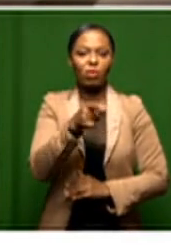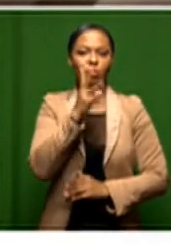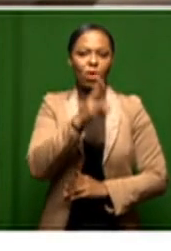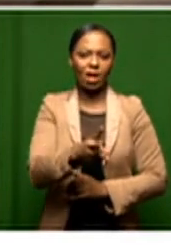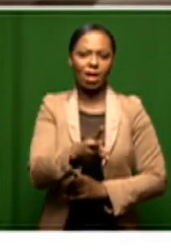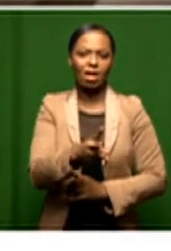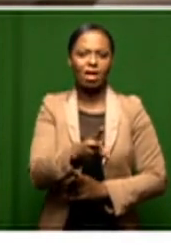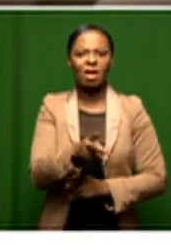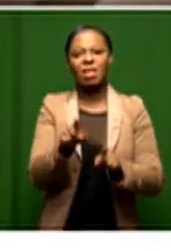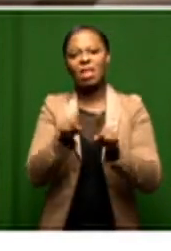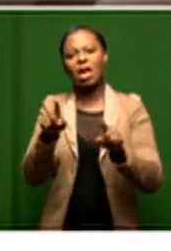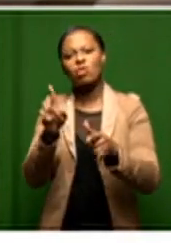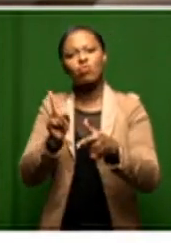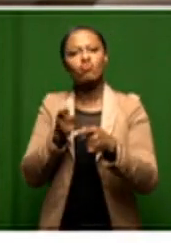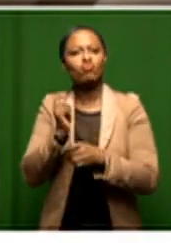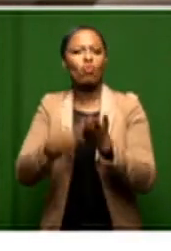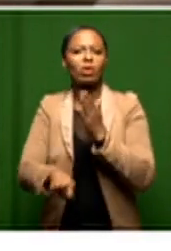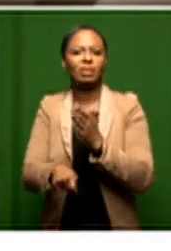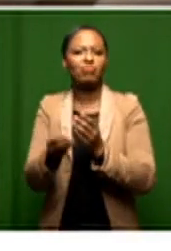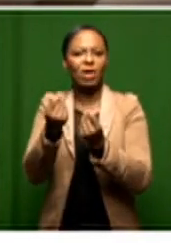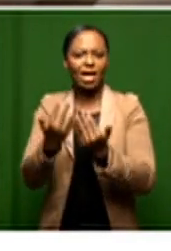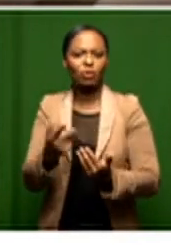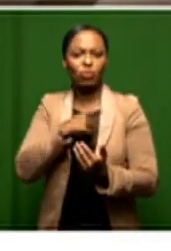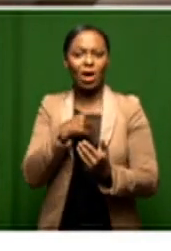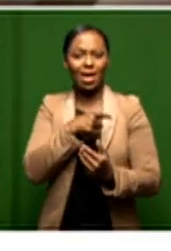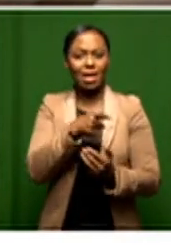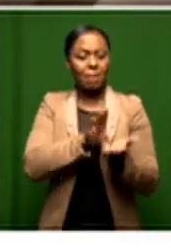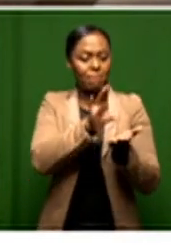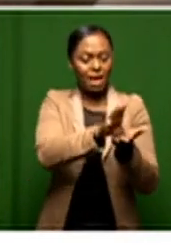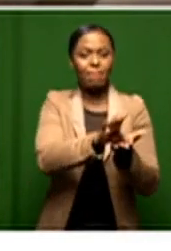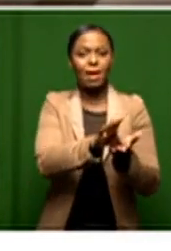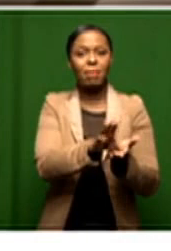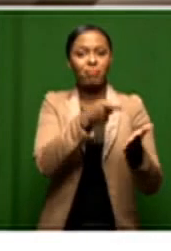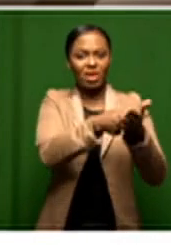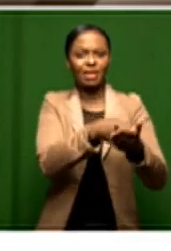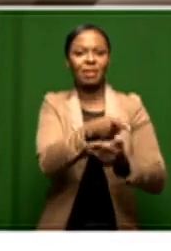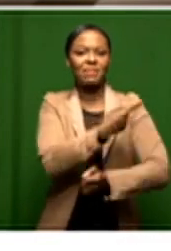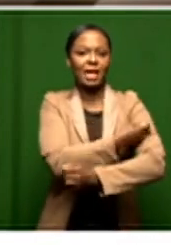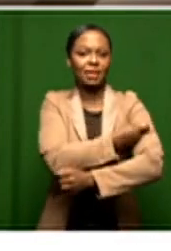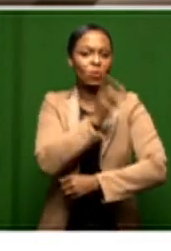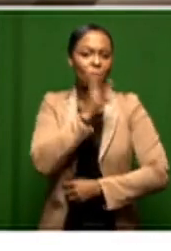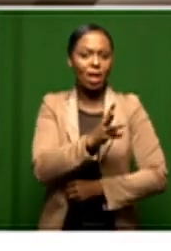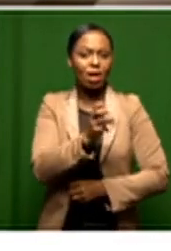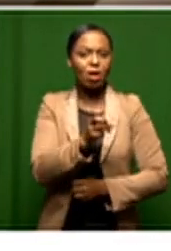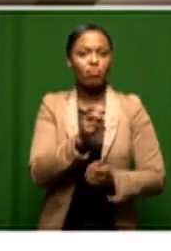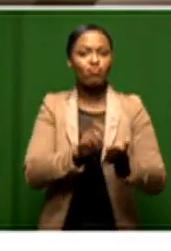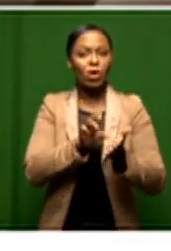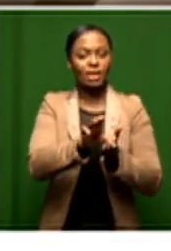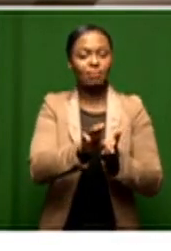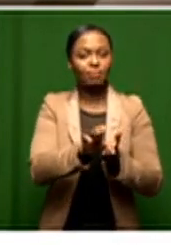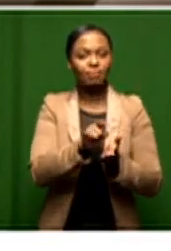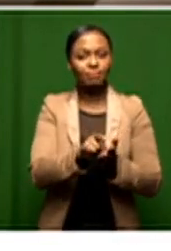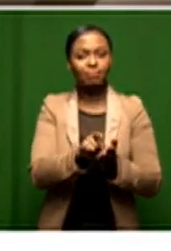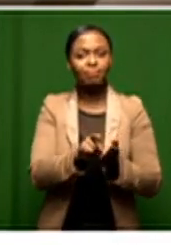a surplus from the medical schemes purchasing these vaccines. And this surplus will be used to fund an